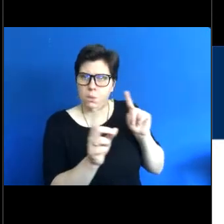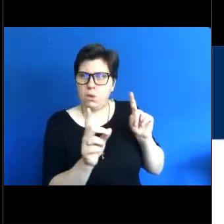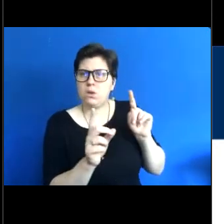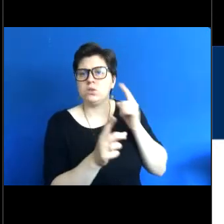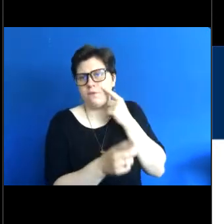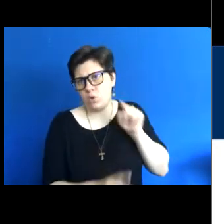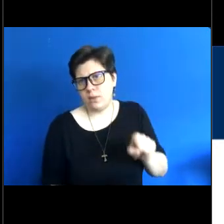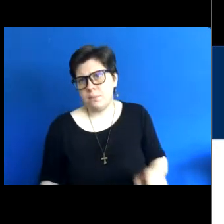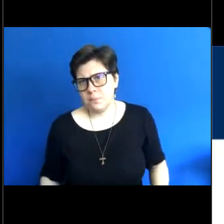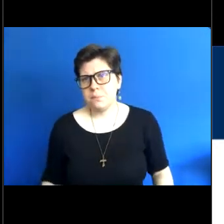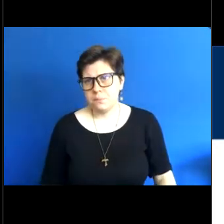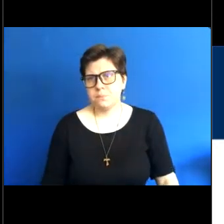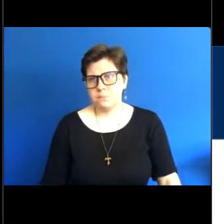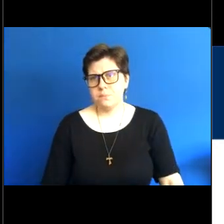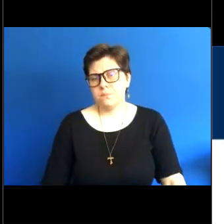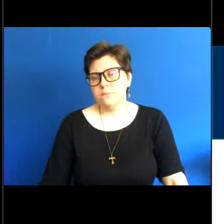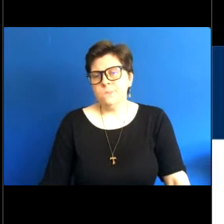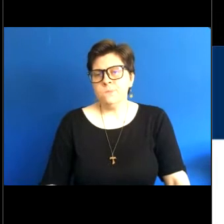those environments.